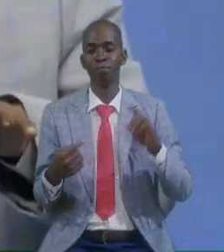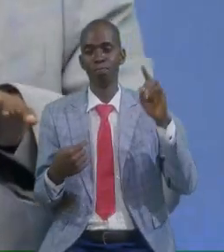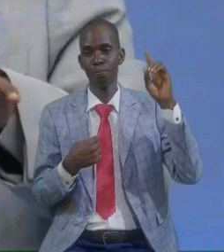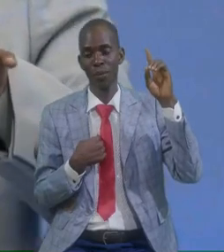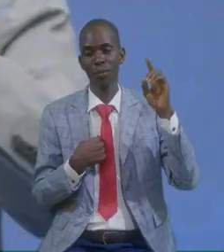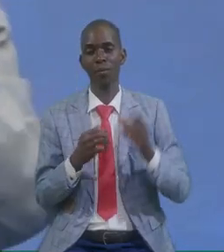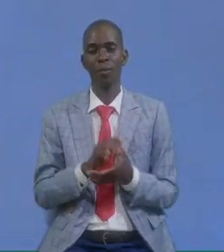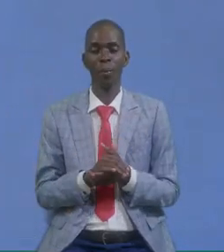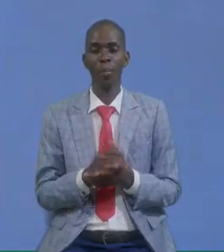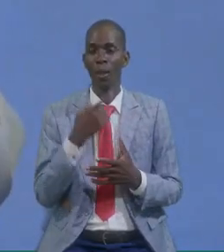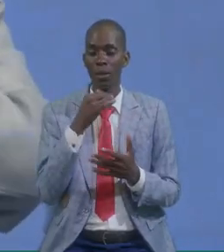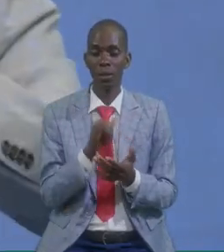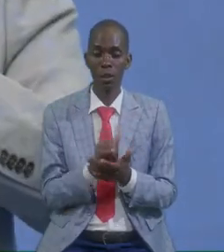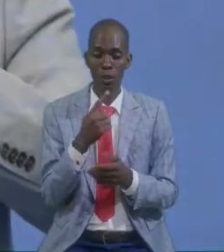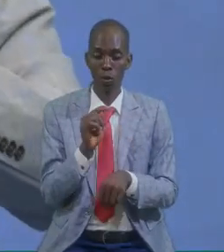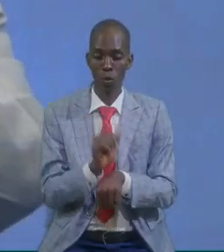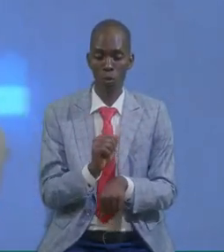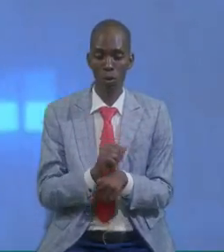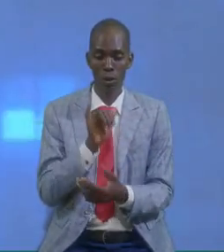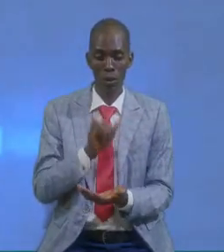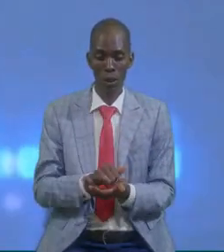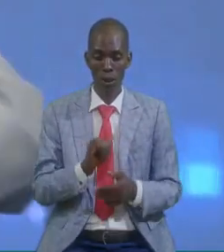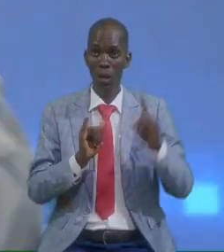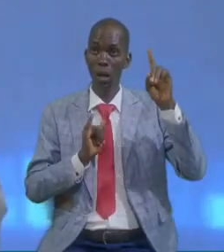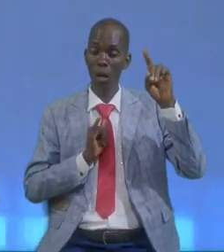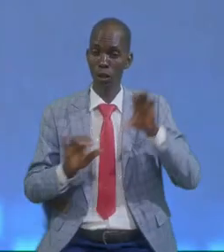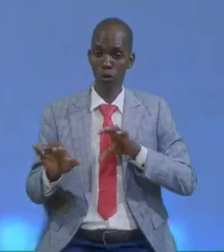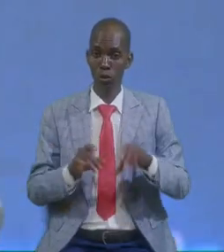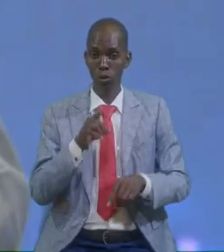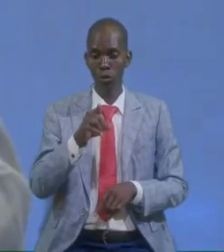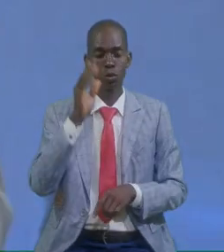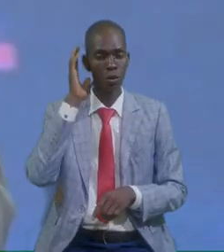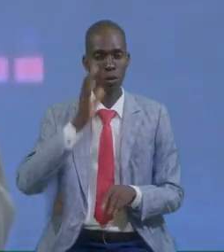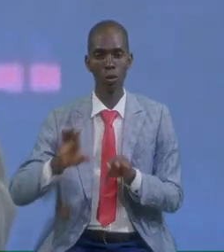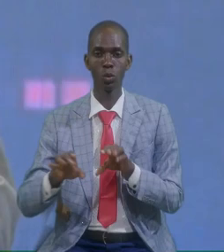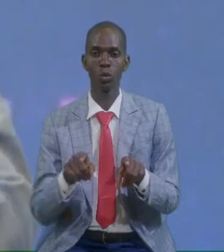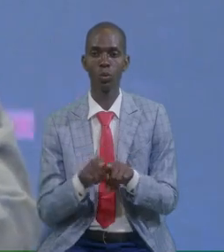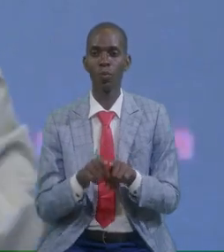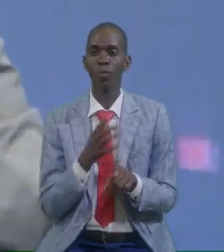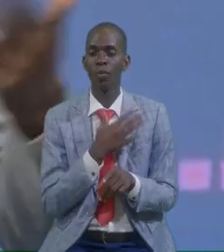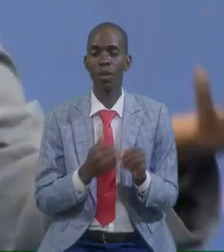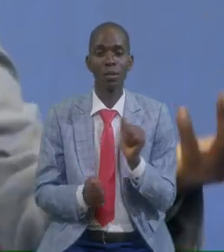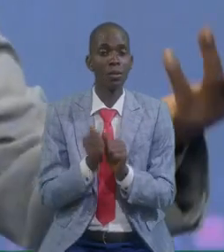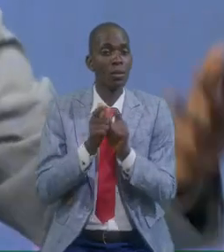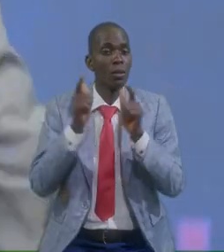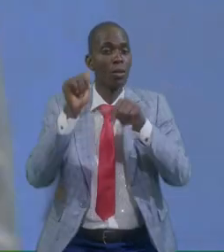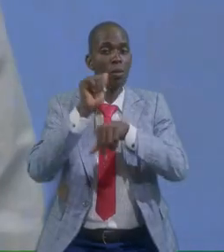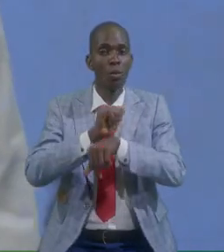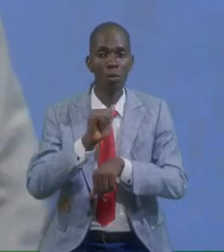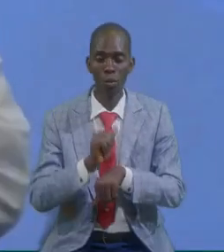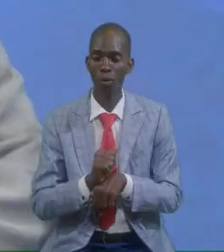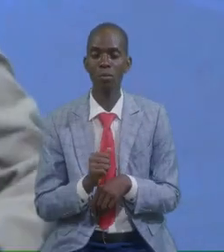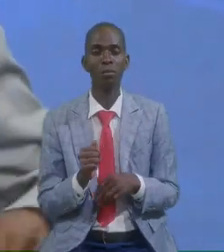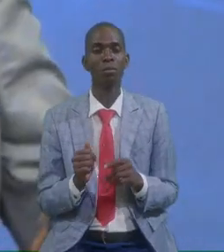the works that I do, he shall do also, and greater works, the works and the greater